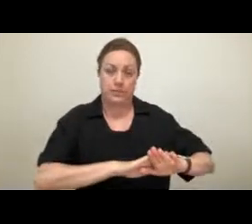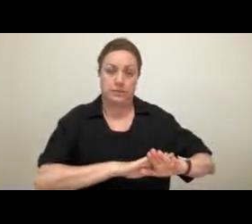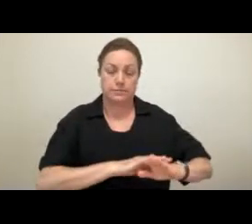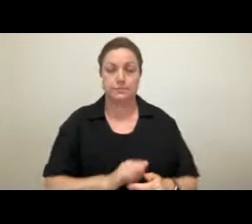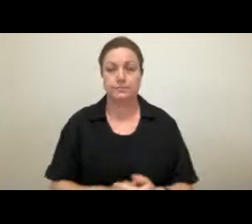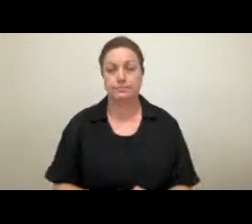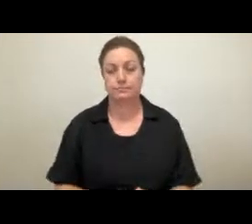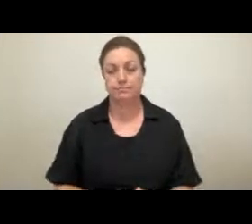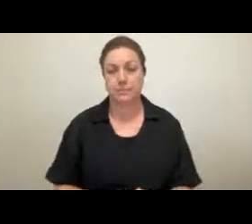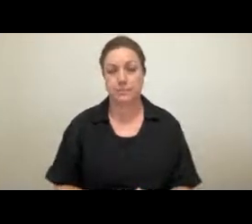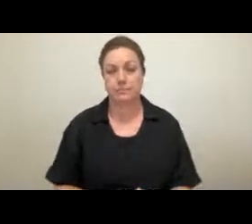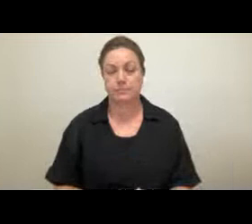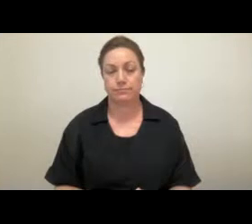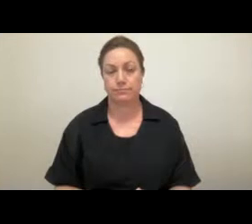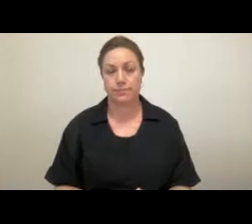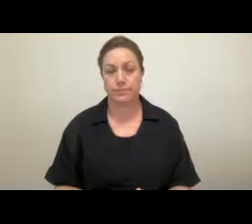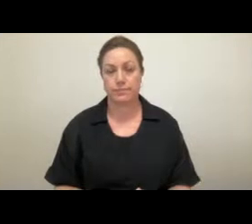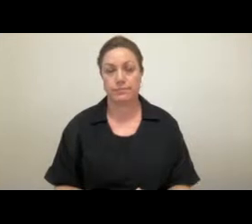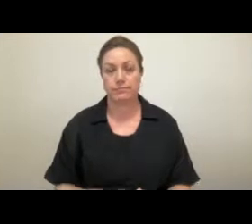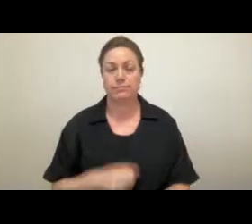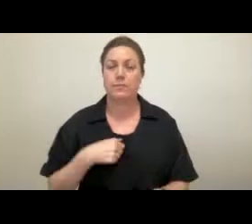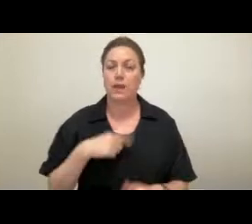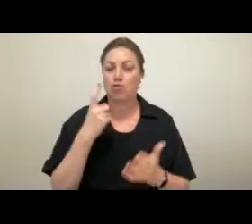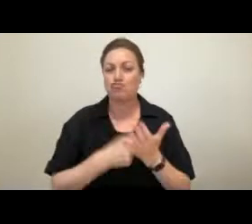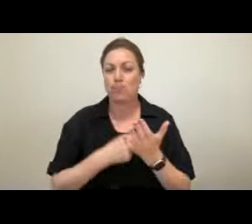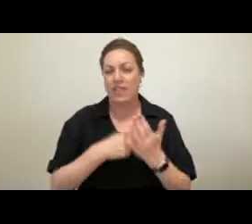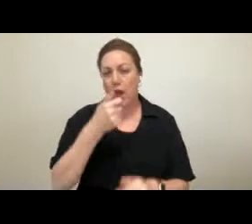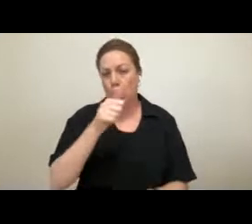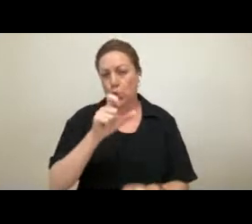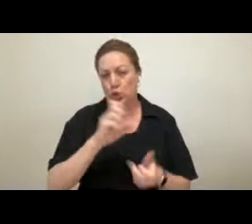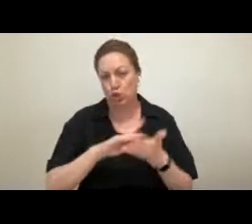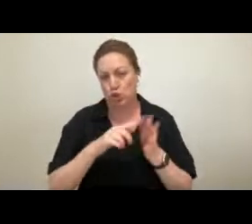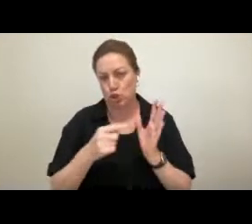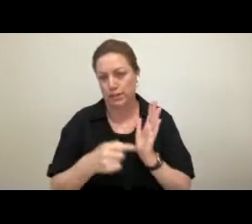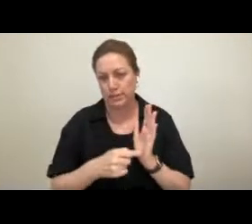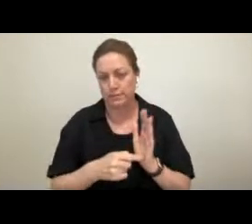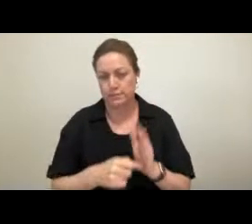want you to converse in the chat today.